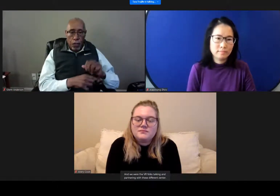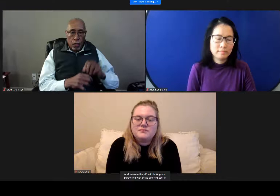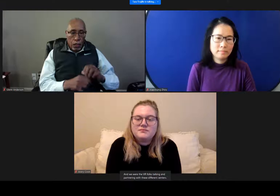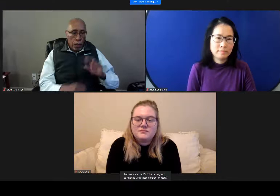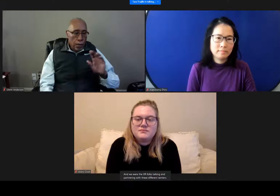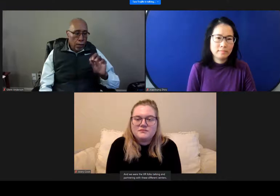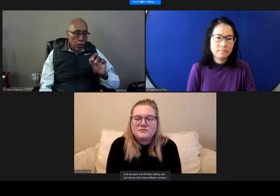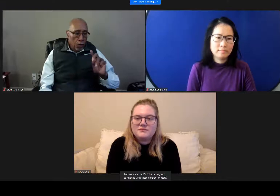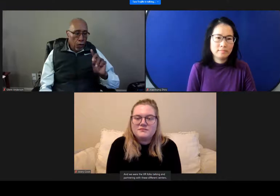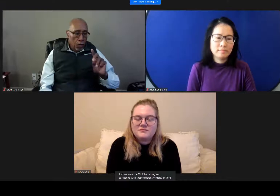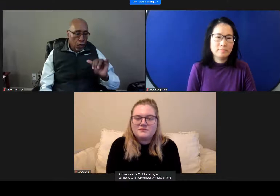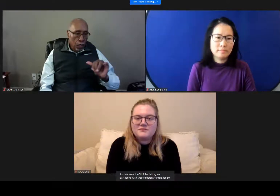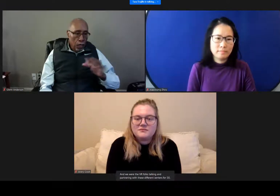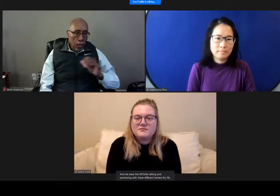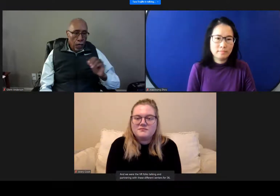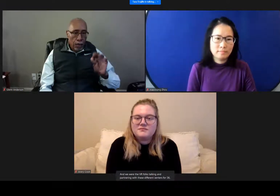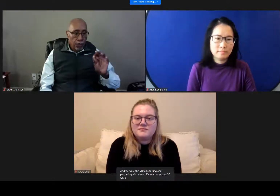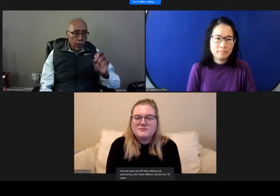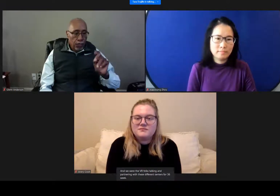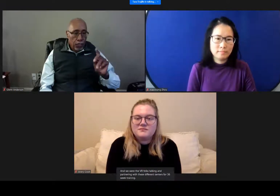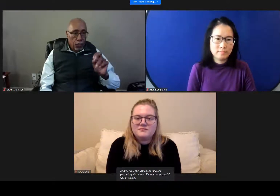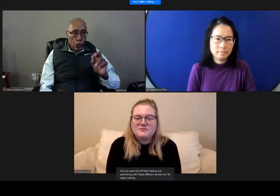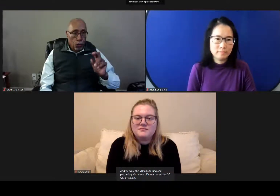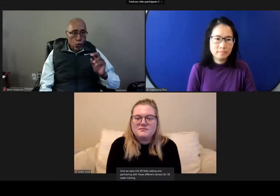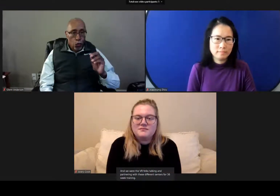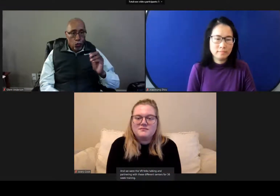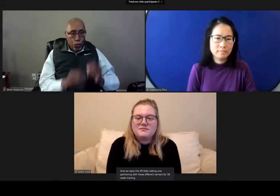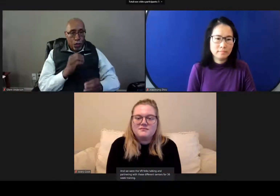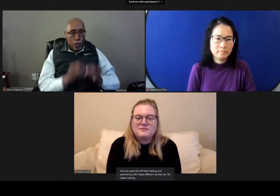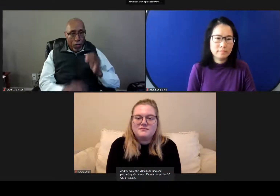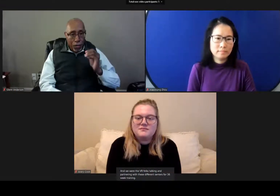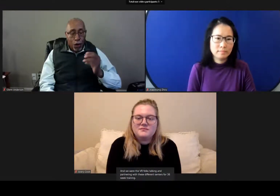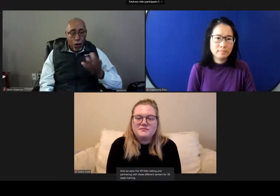centers for 36-week training